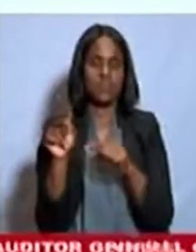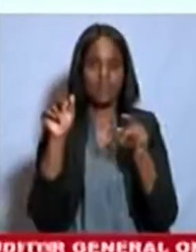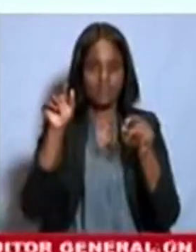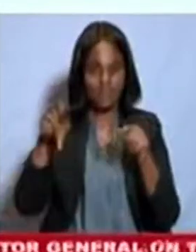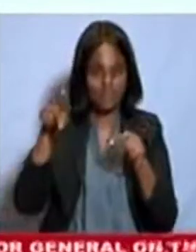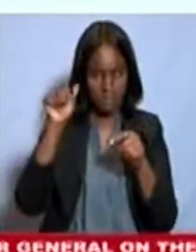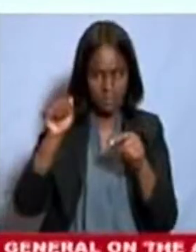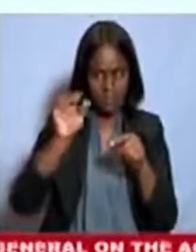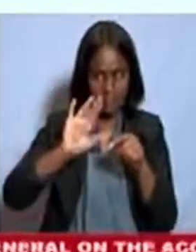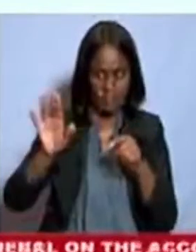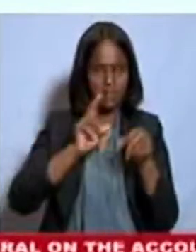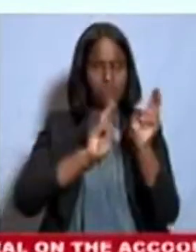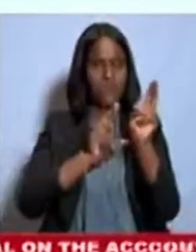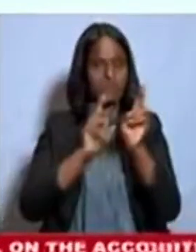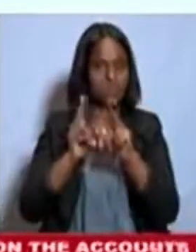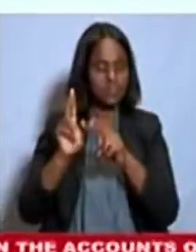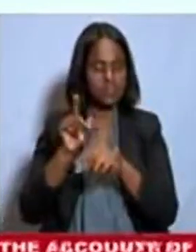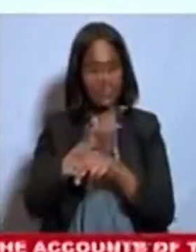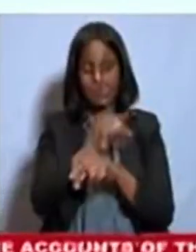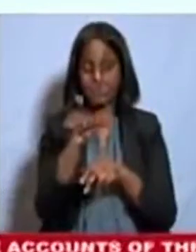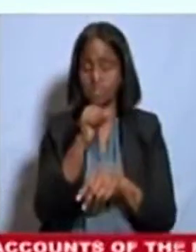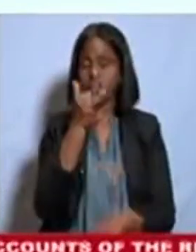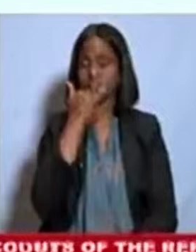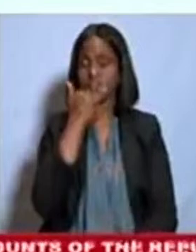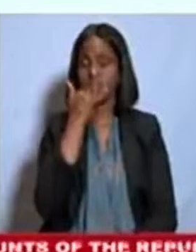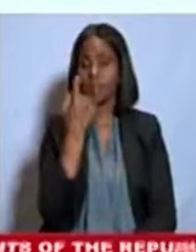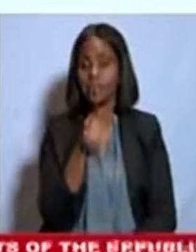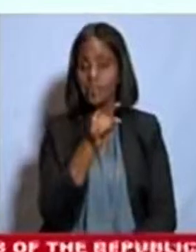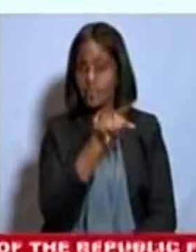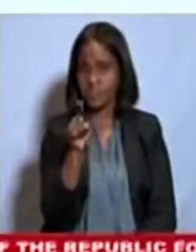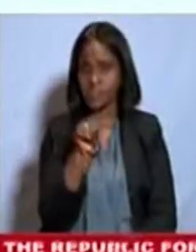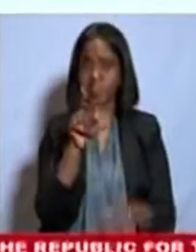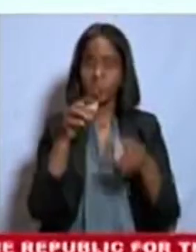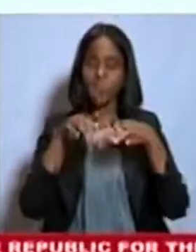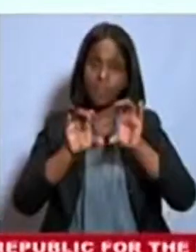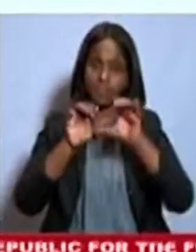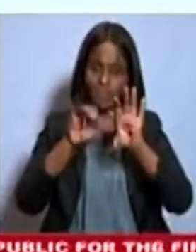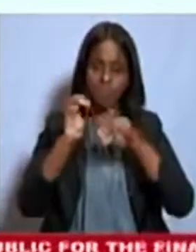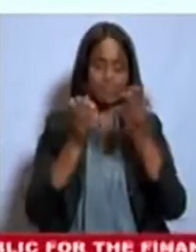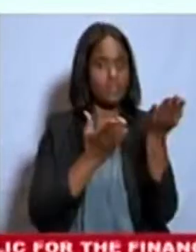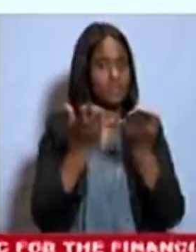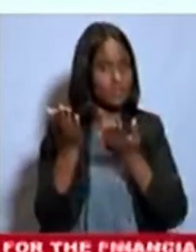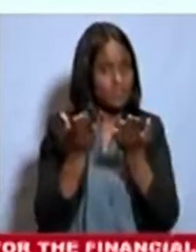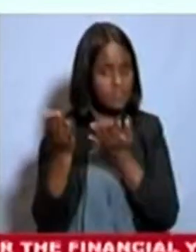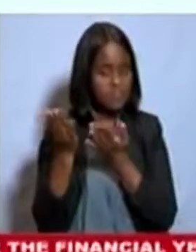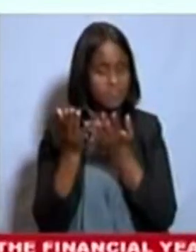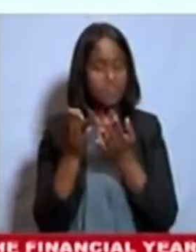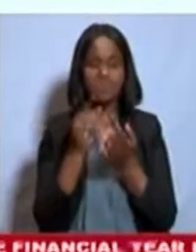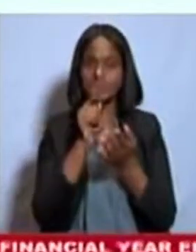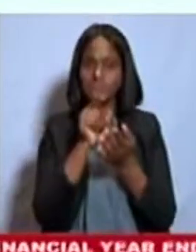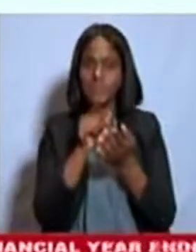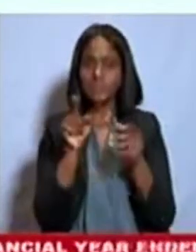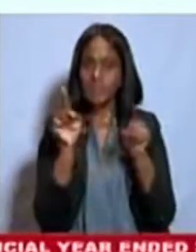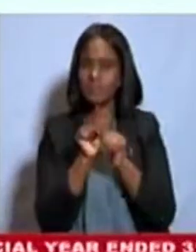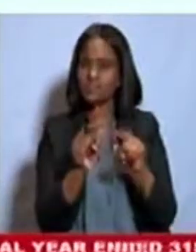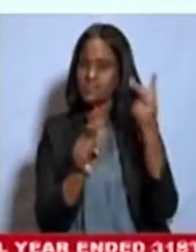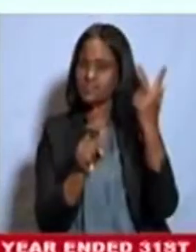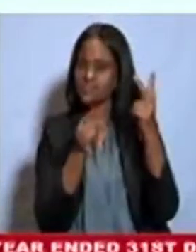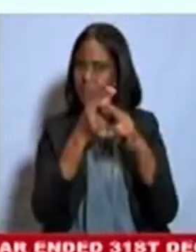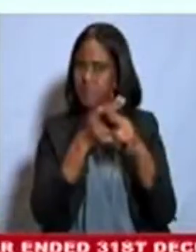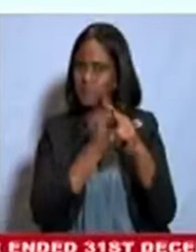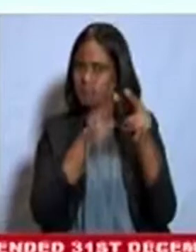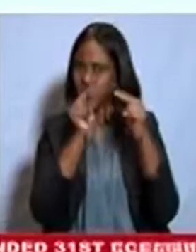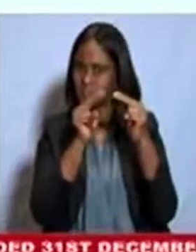Controlling officers' response. The cause? The continuance of service provision post the 3 months